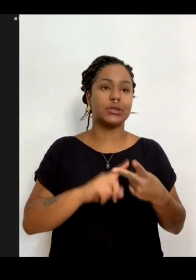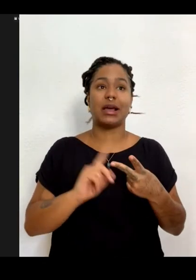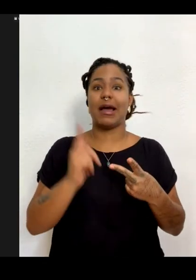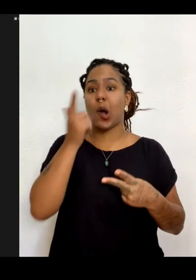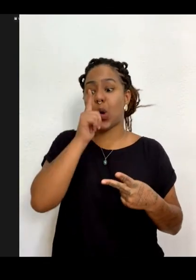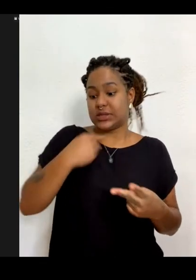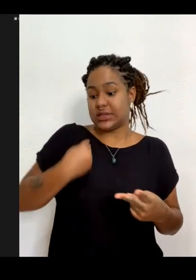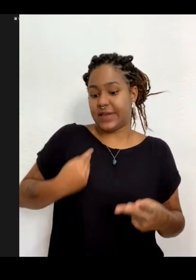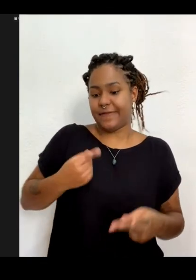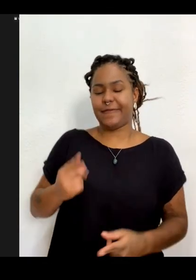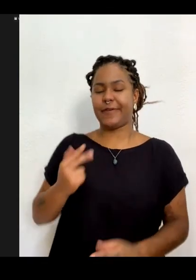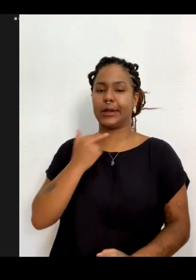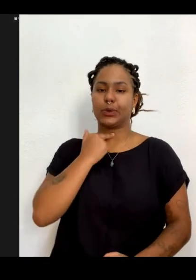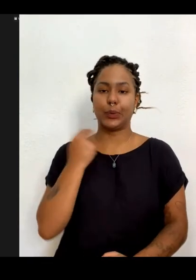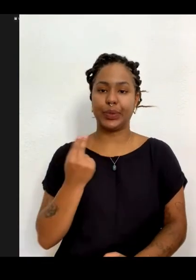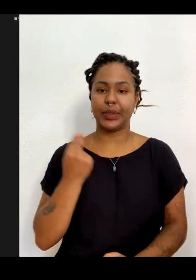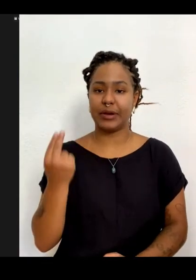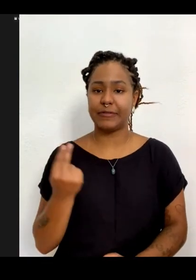foreign